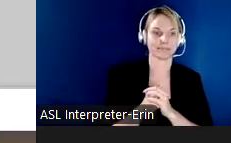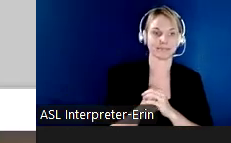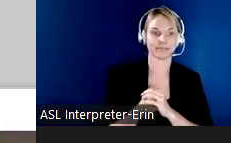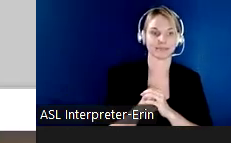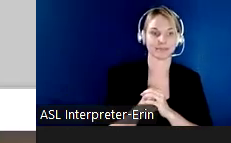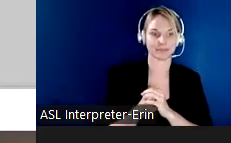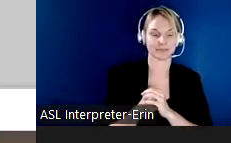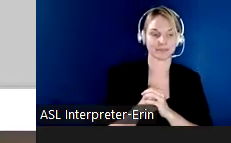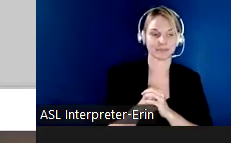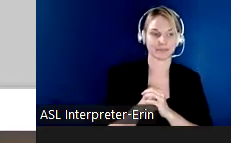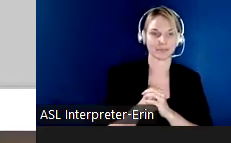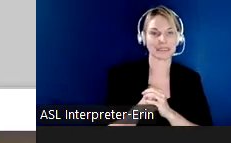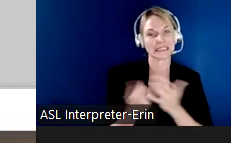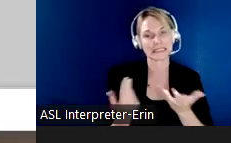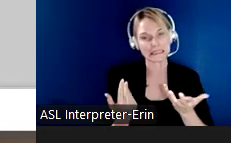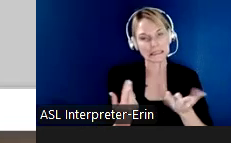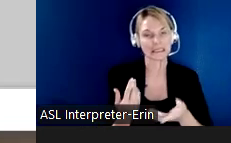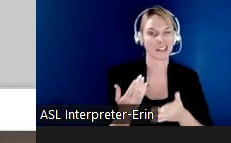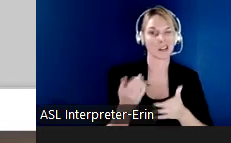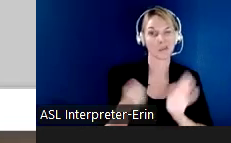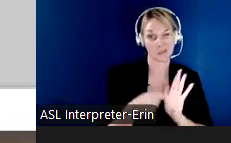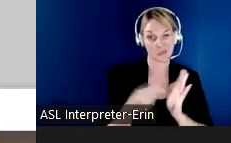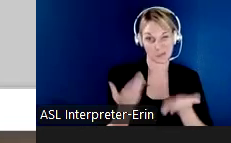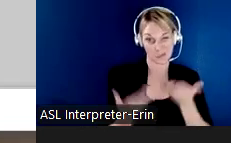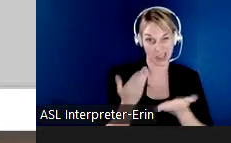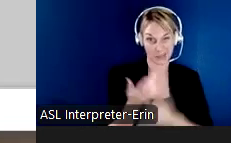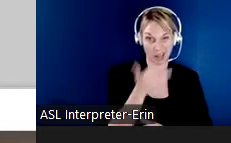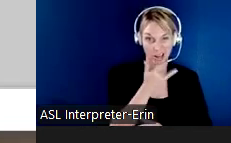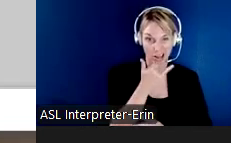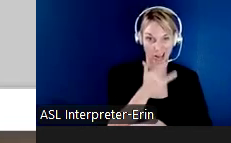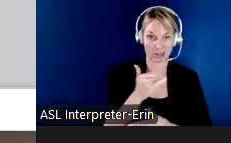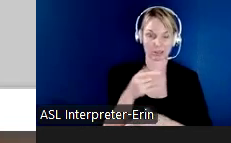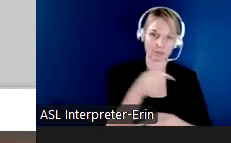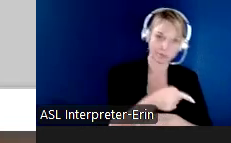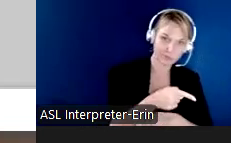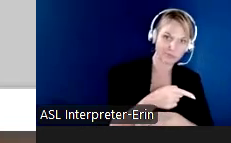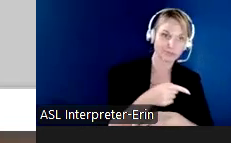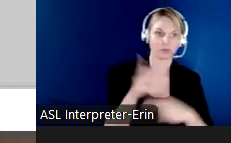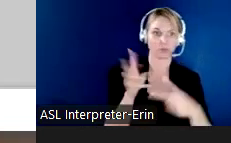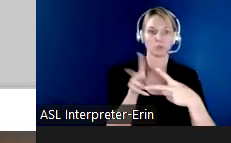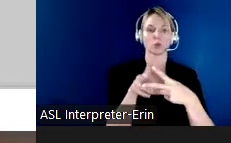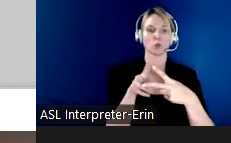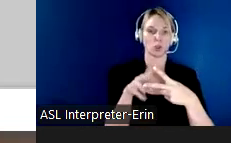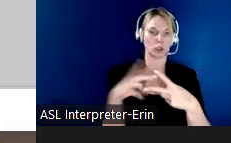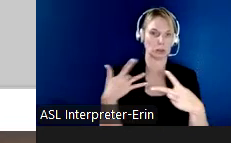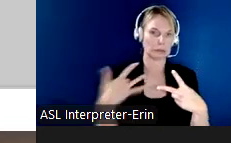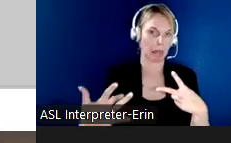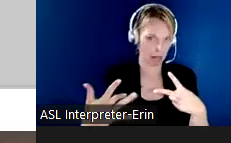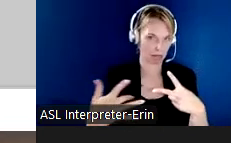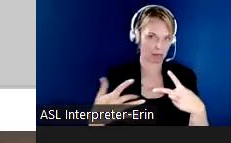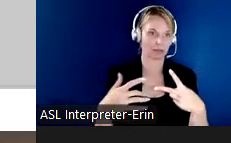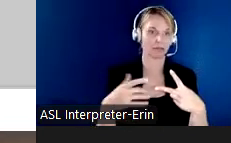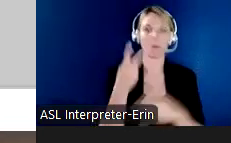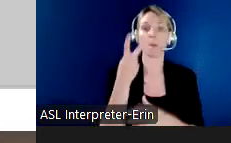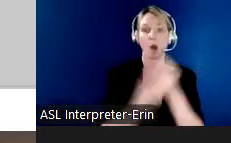So you may run into some error messages as you're registering, and essentially there's two error messages you may see, and I've got both examples